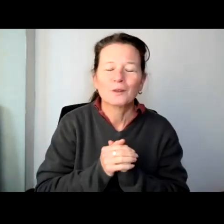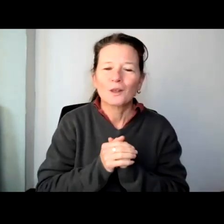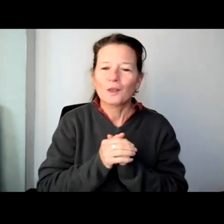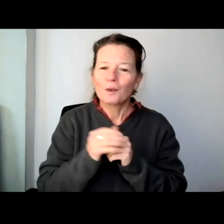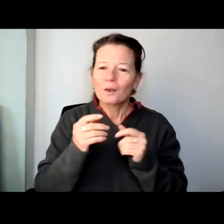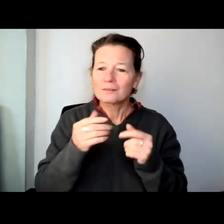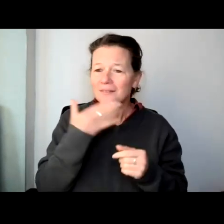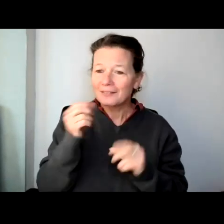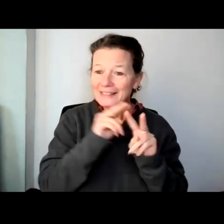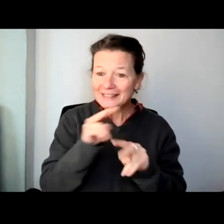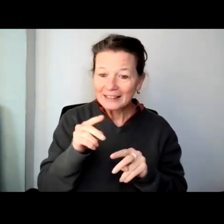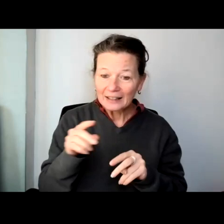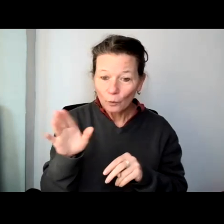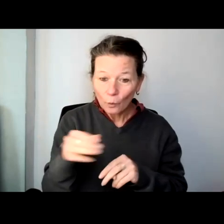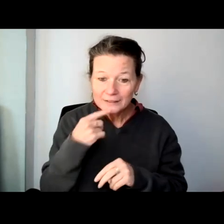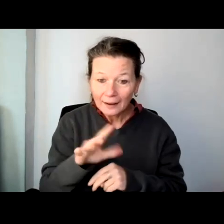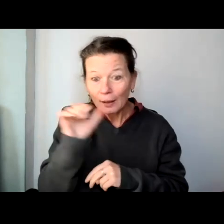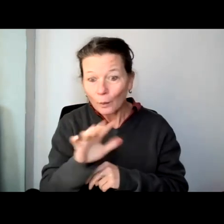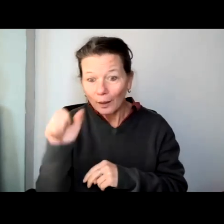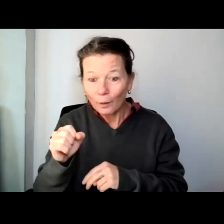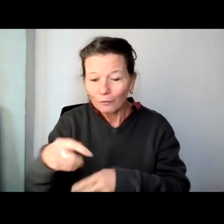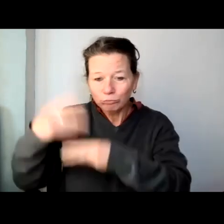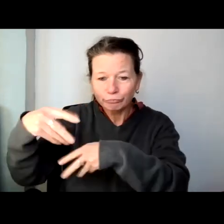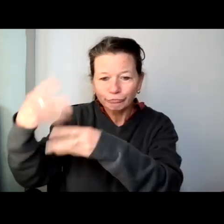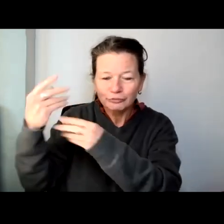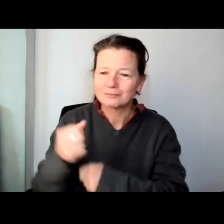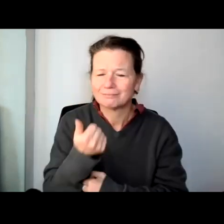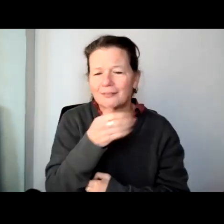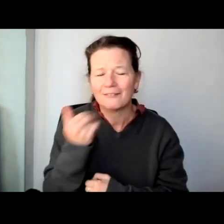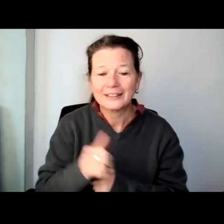It's lovely to see you all saying hello in the comments, which is great.